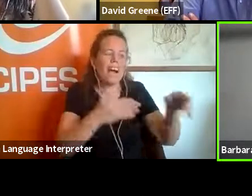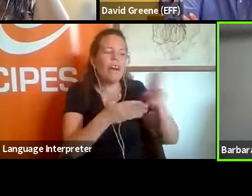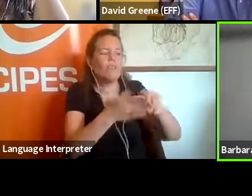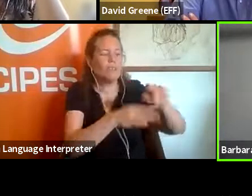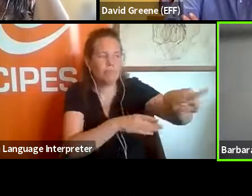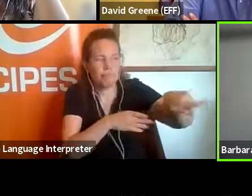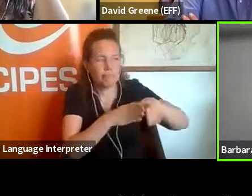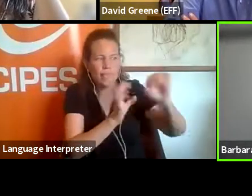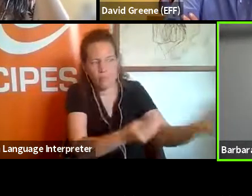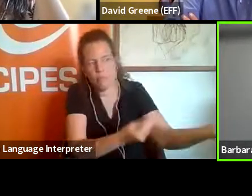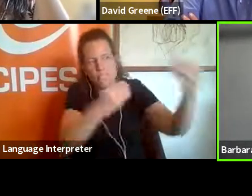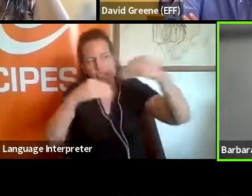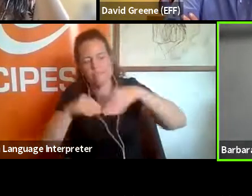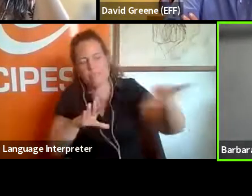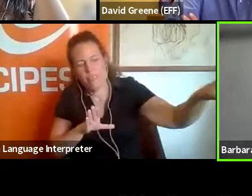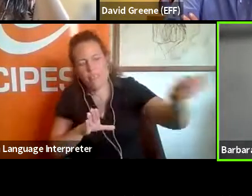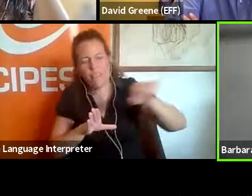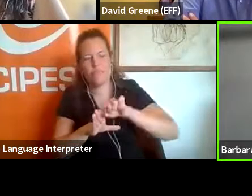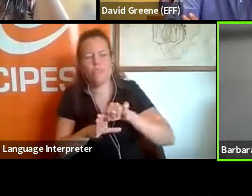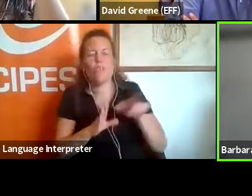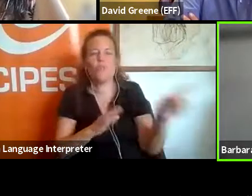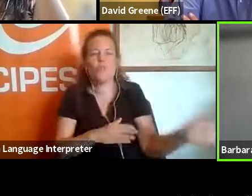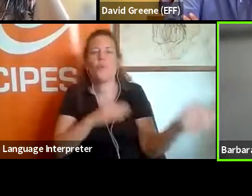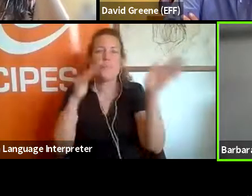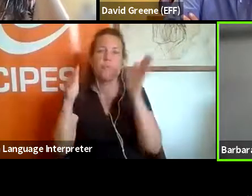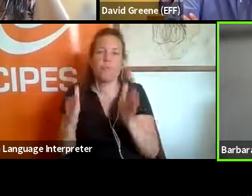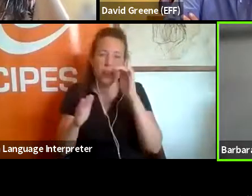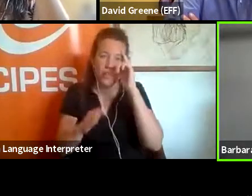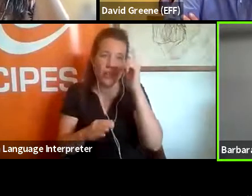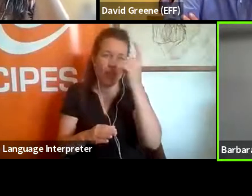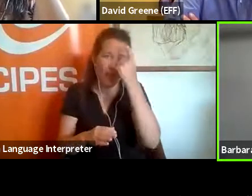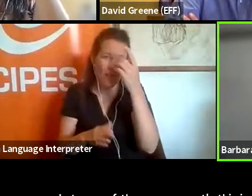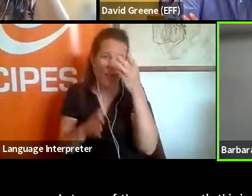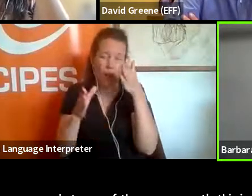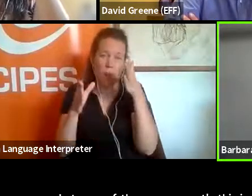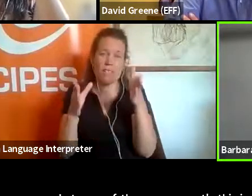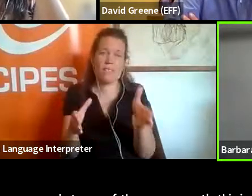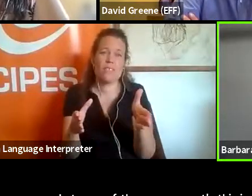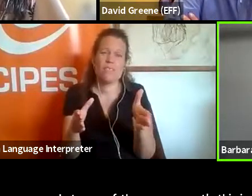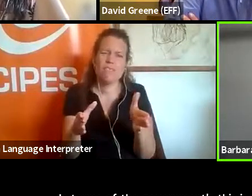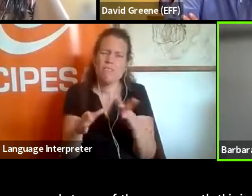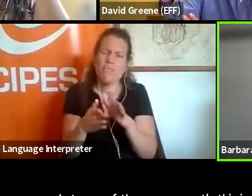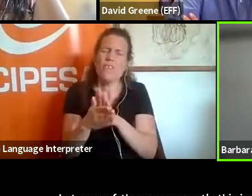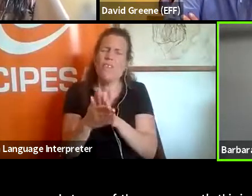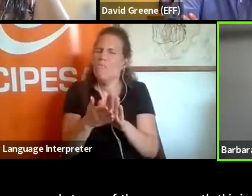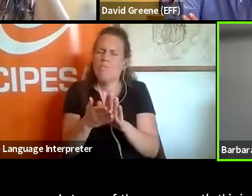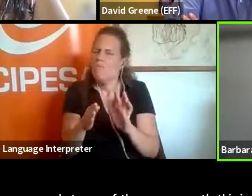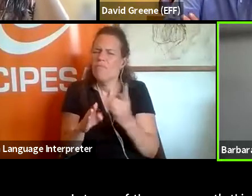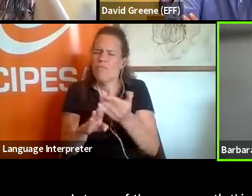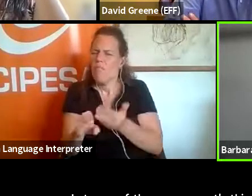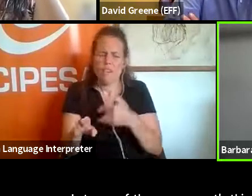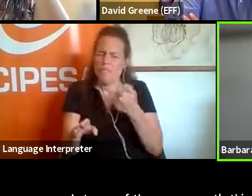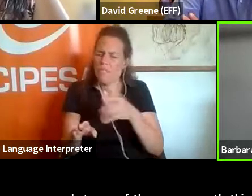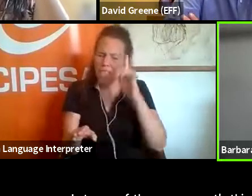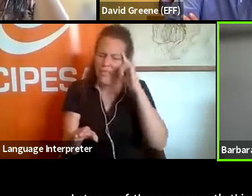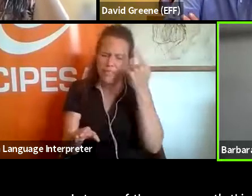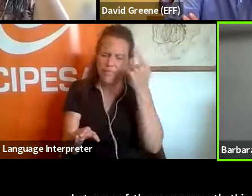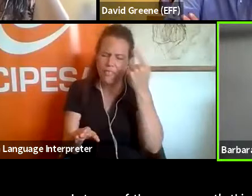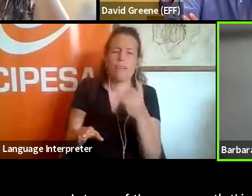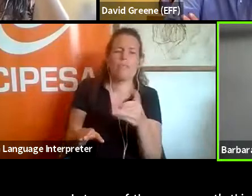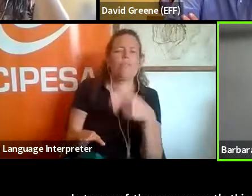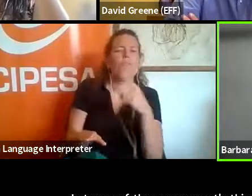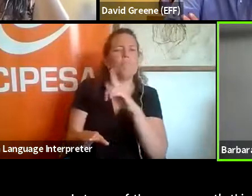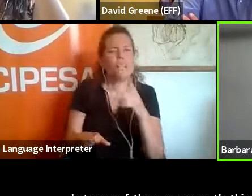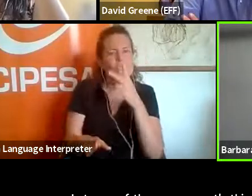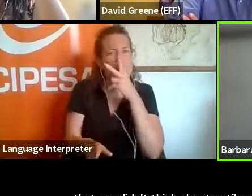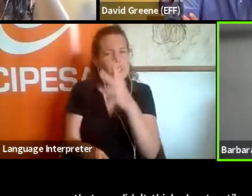well. In terms of the governments, this is actually one group that we didn't think about until when we actually saw the responses